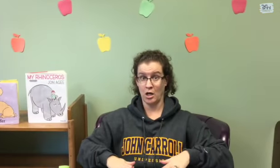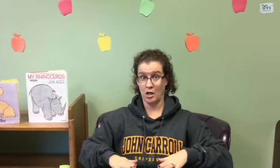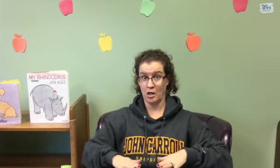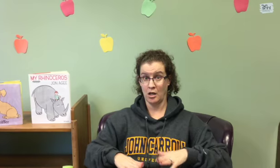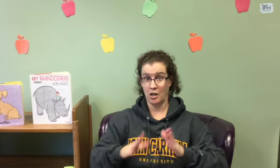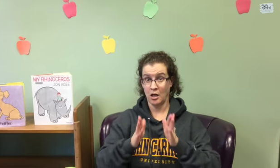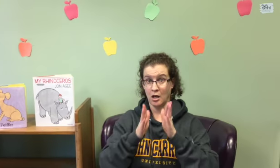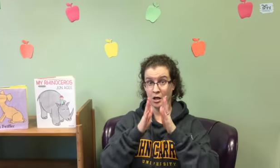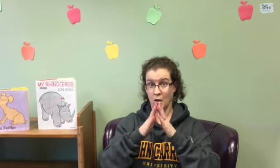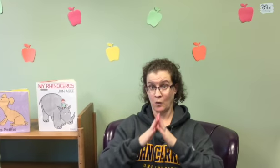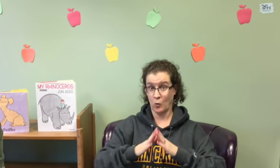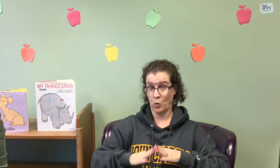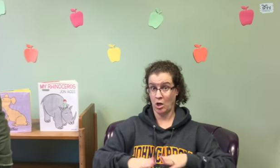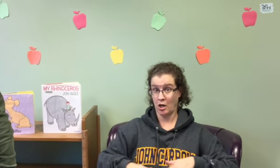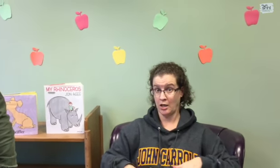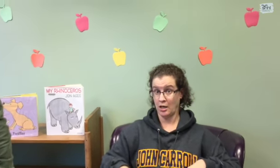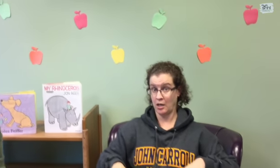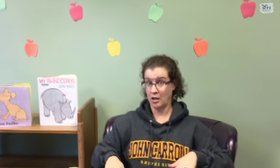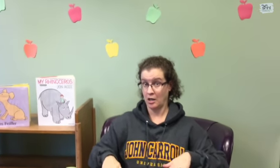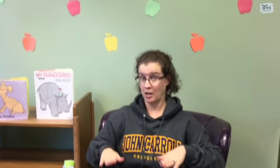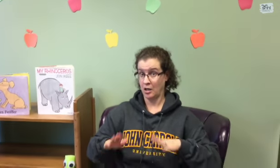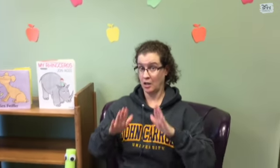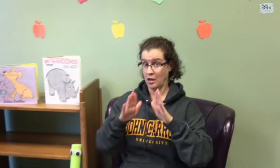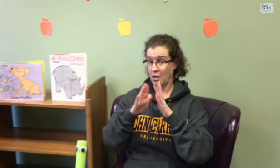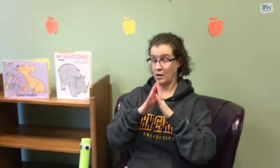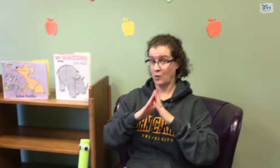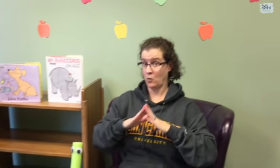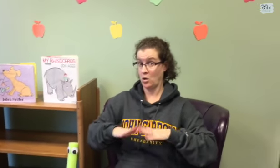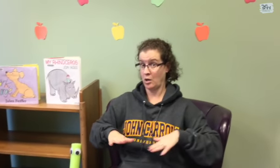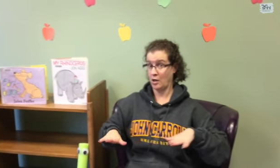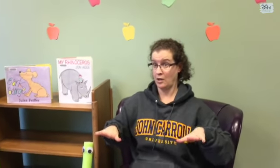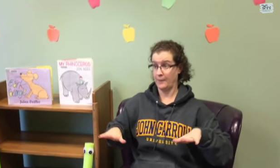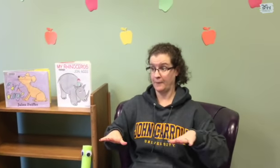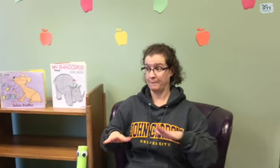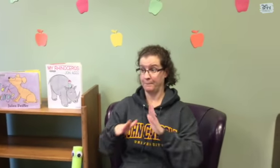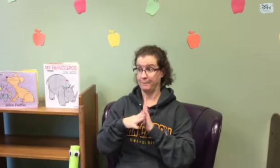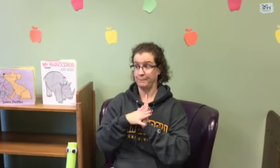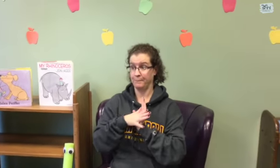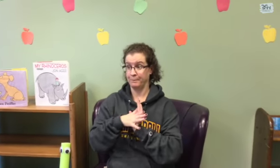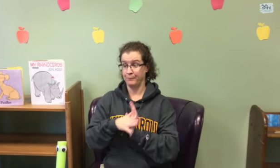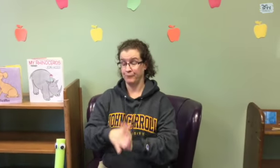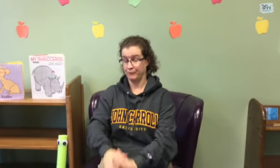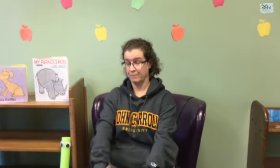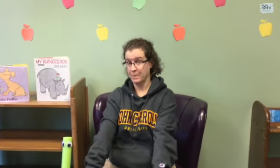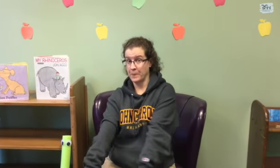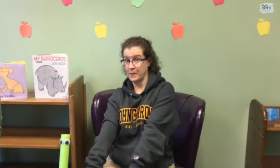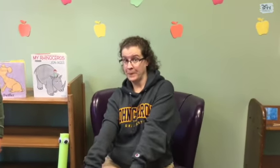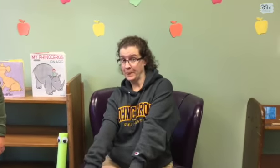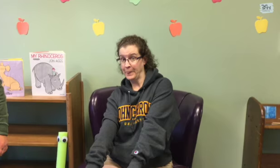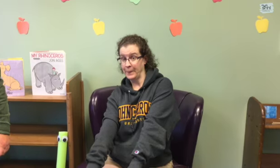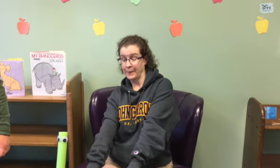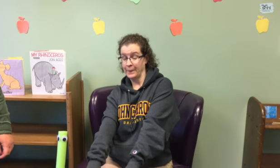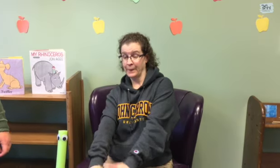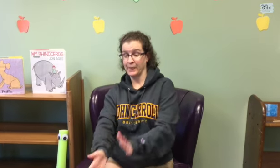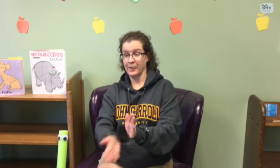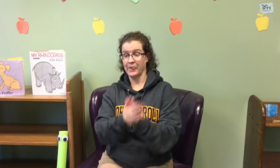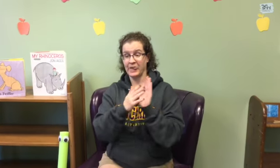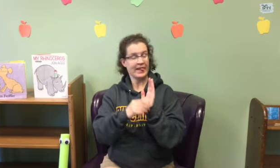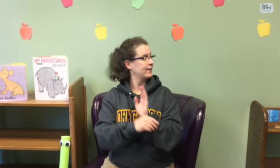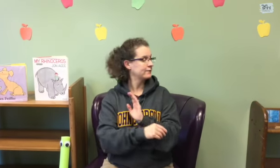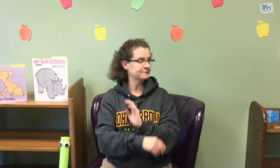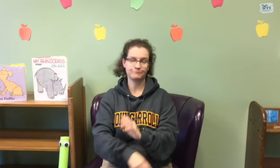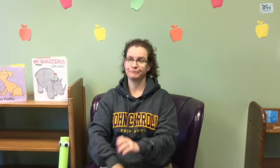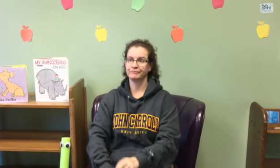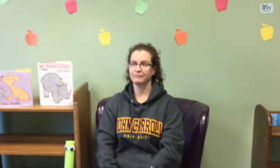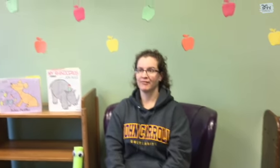Rebecca. Those are some of the signs that you'll see in the story. All right. Well, now Miss Rebecca is going to sing a silly song. Miss Karen's going to